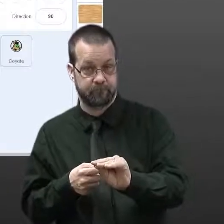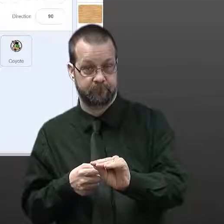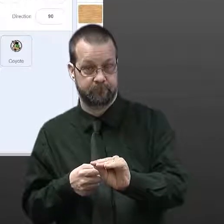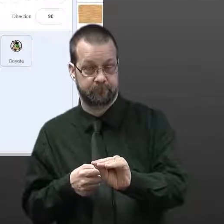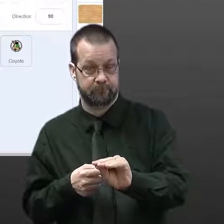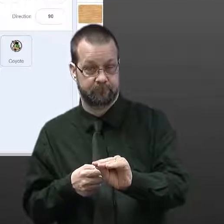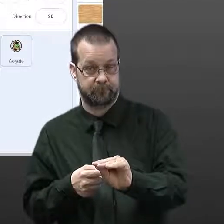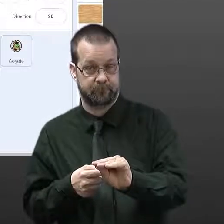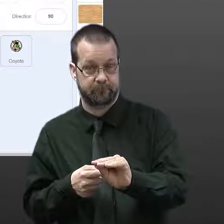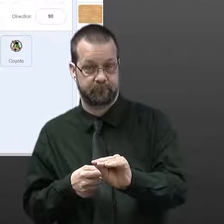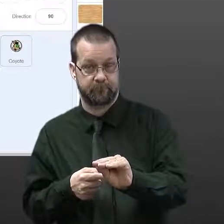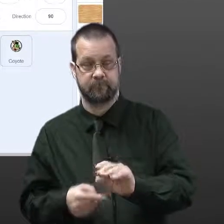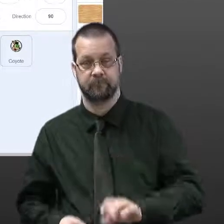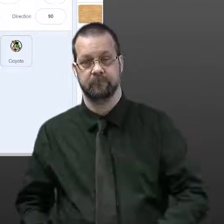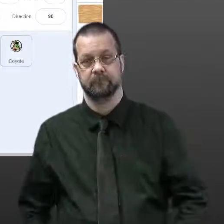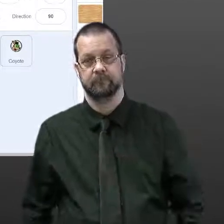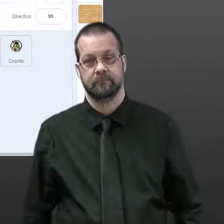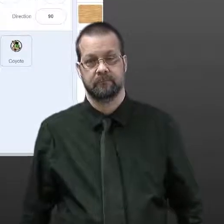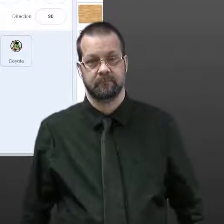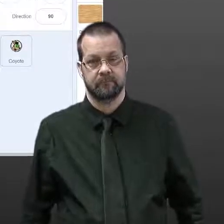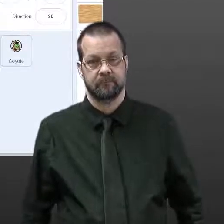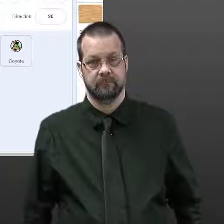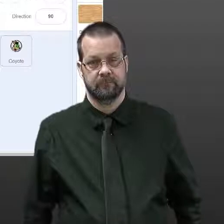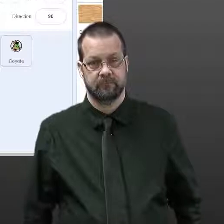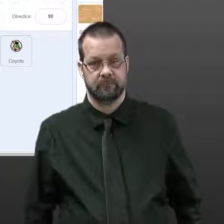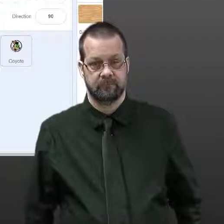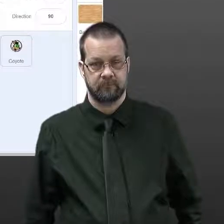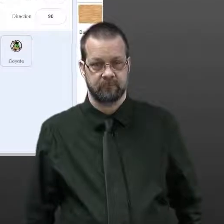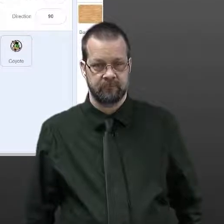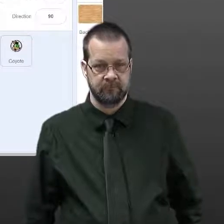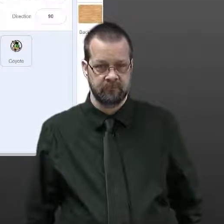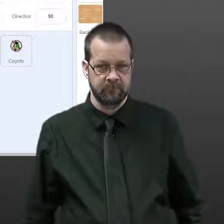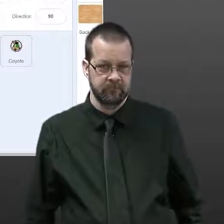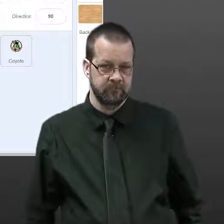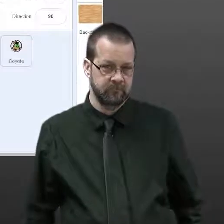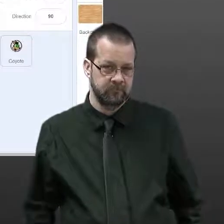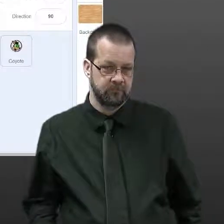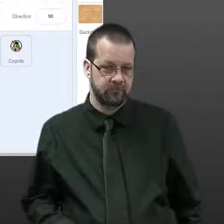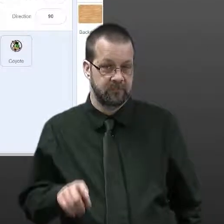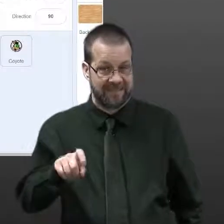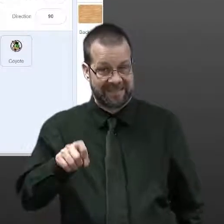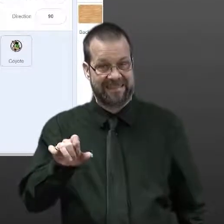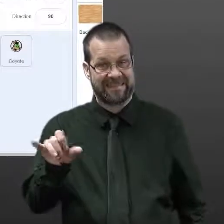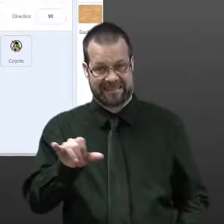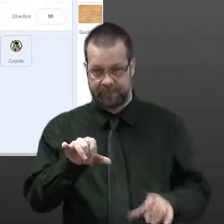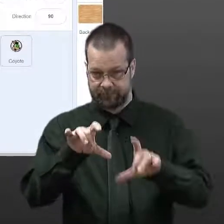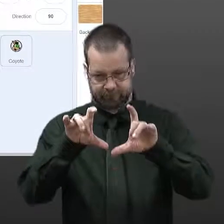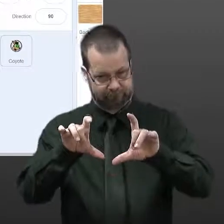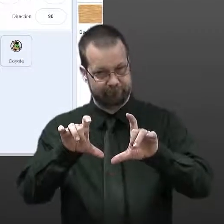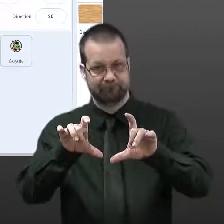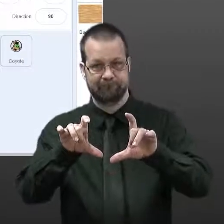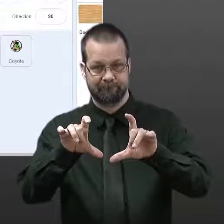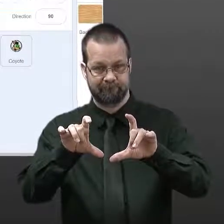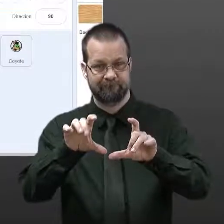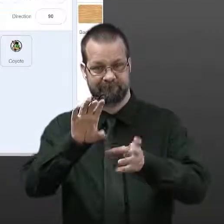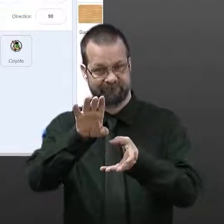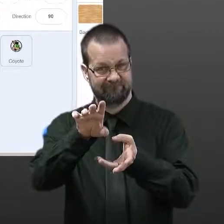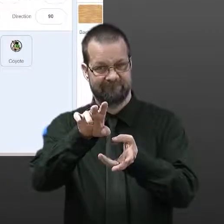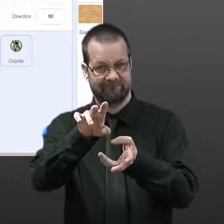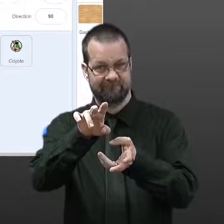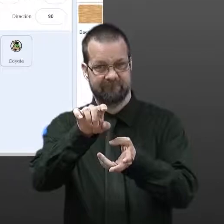again after we do that. And we're actually going to need this same exact chunk of